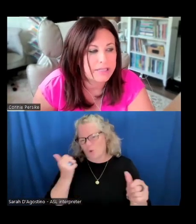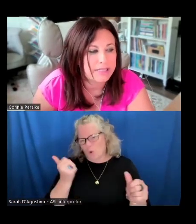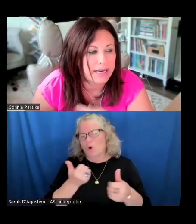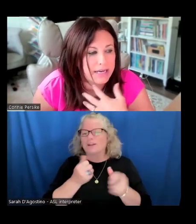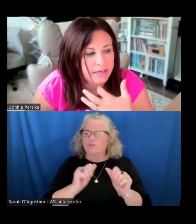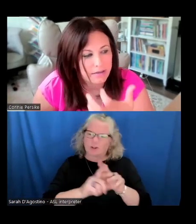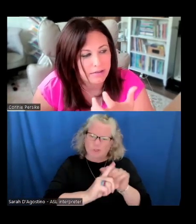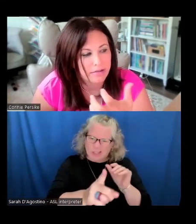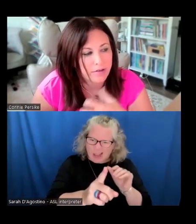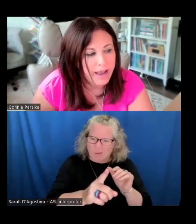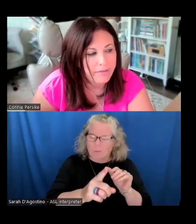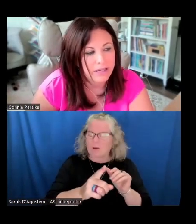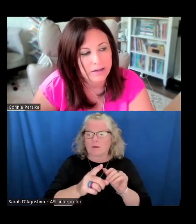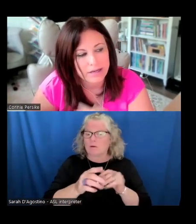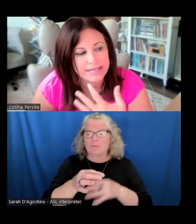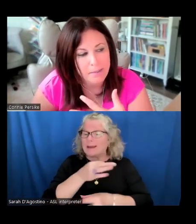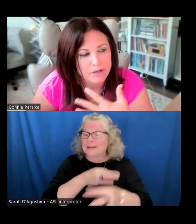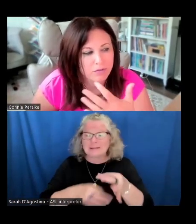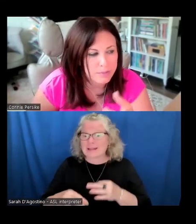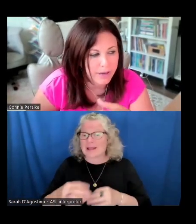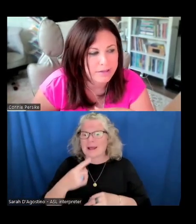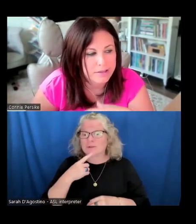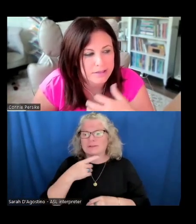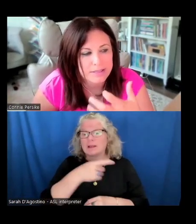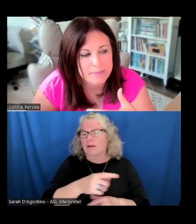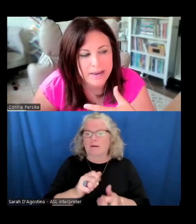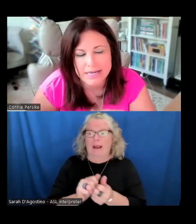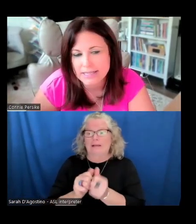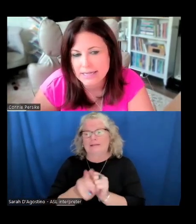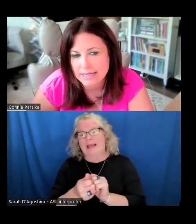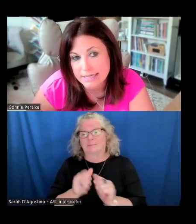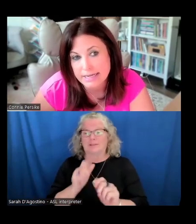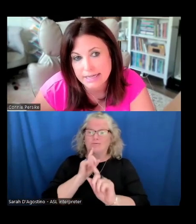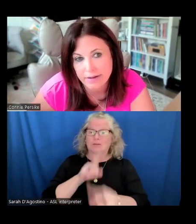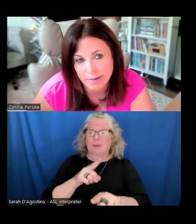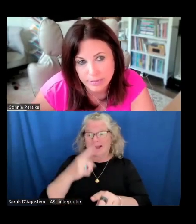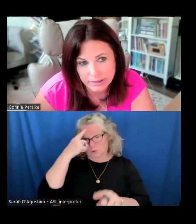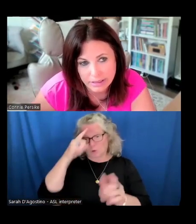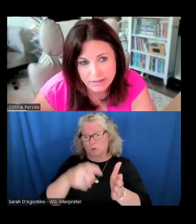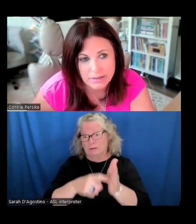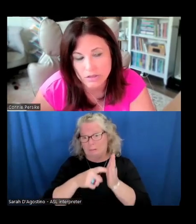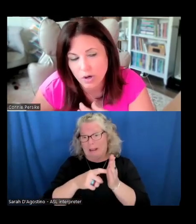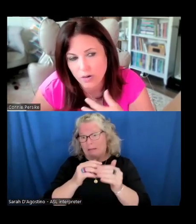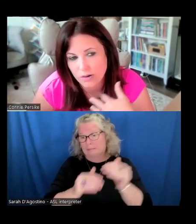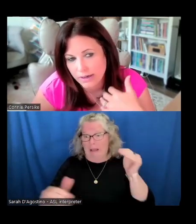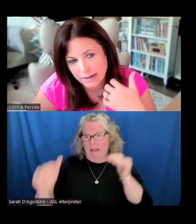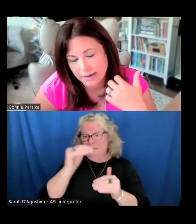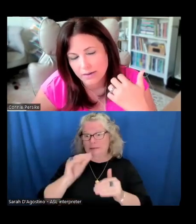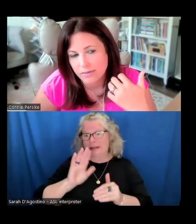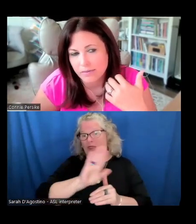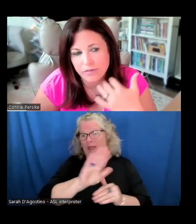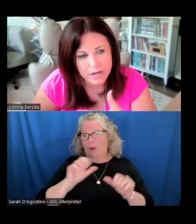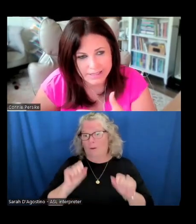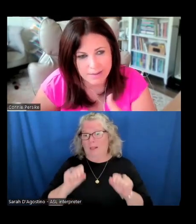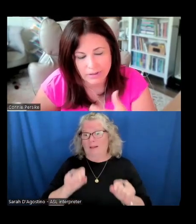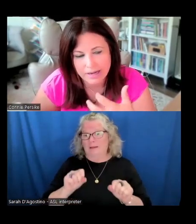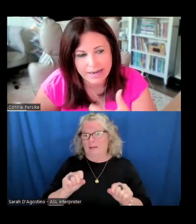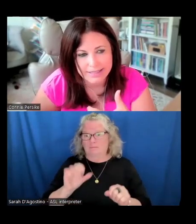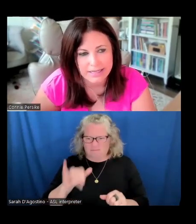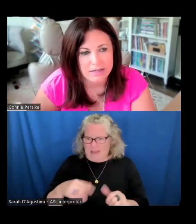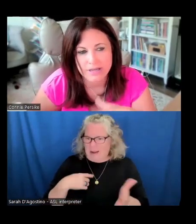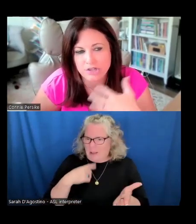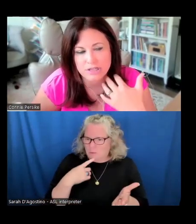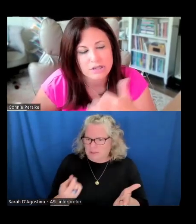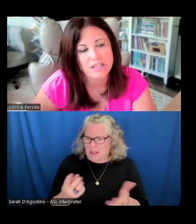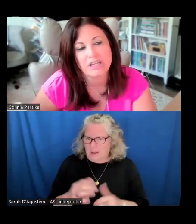I would say, they're having adaptive responses to demands exceeding their abilities. So for example, I